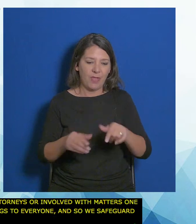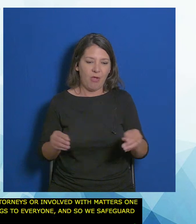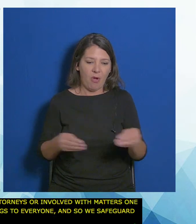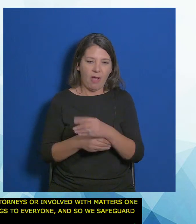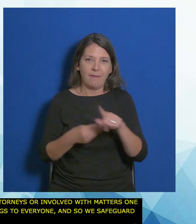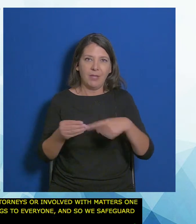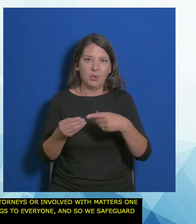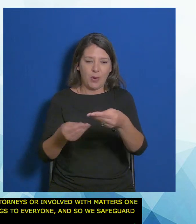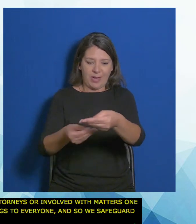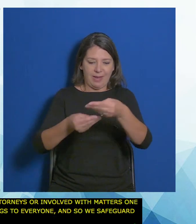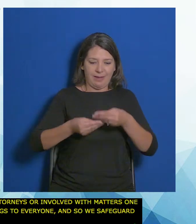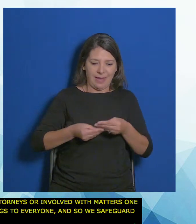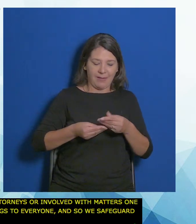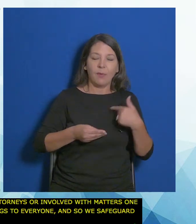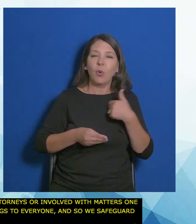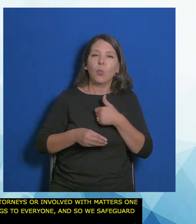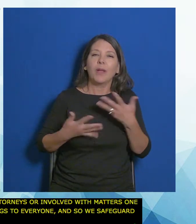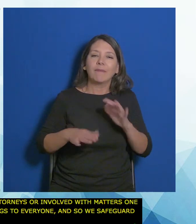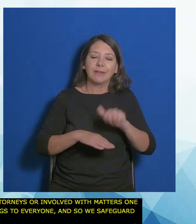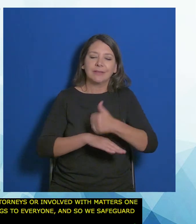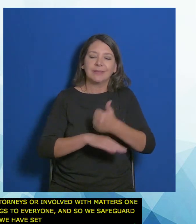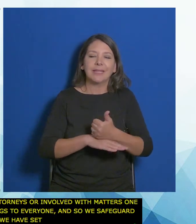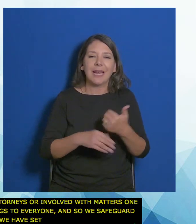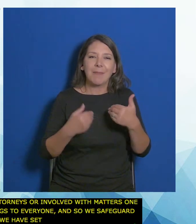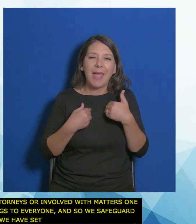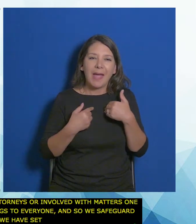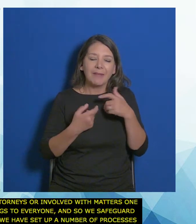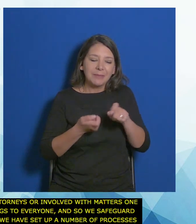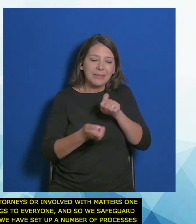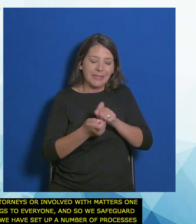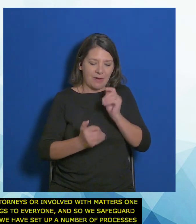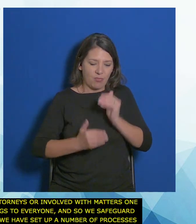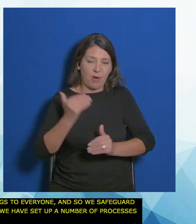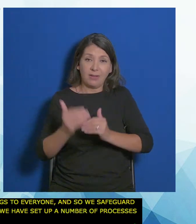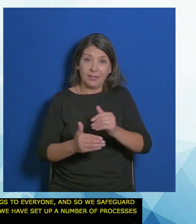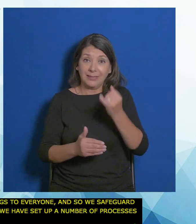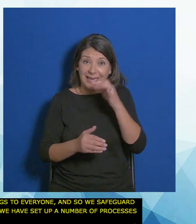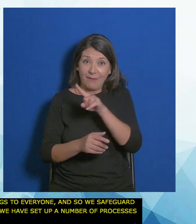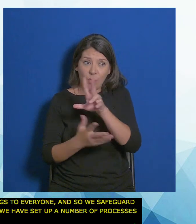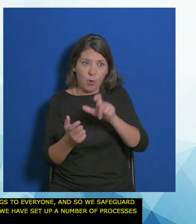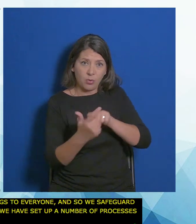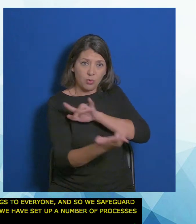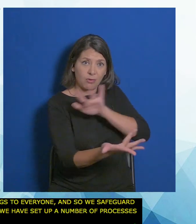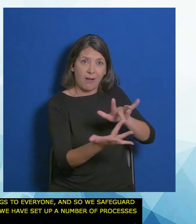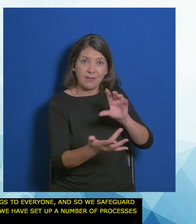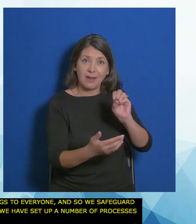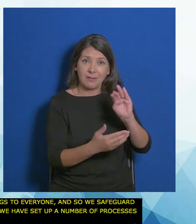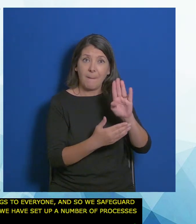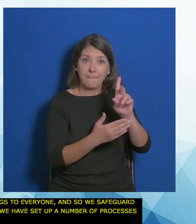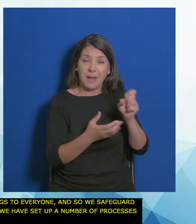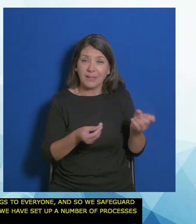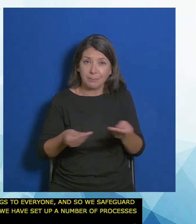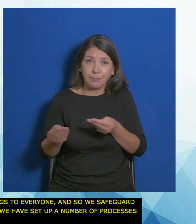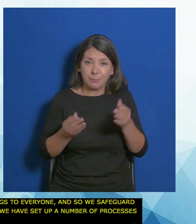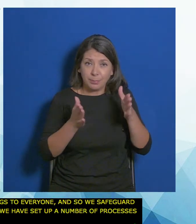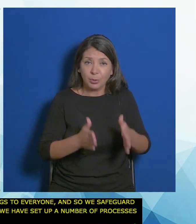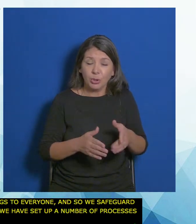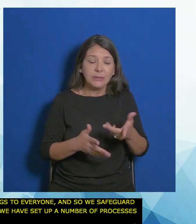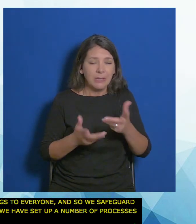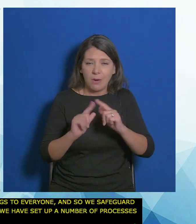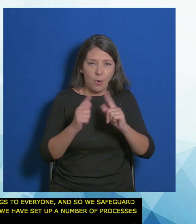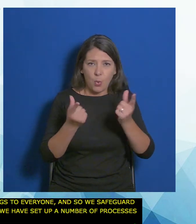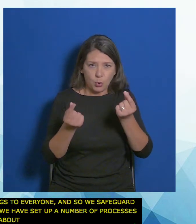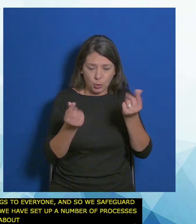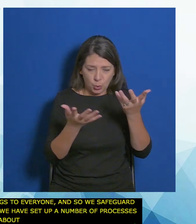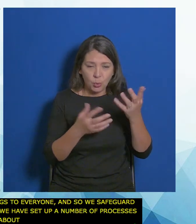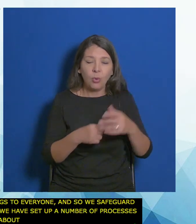have set up a number of processes where you would engage the ombudsperson, which I'll talk about later,